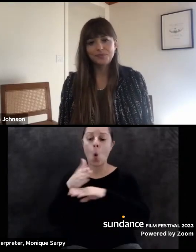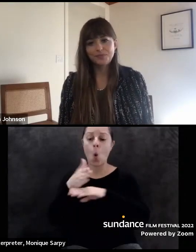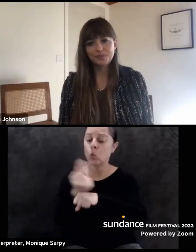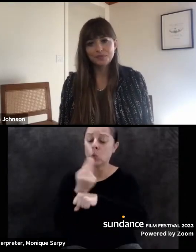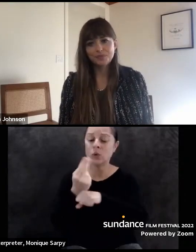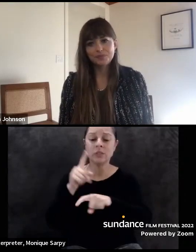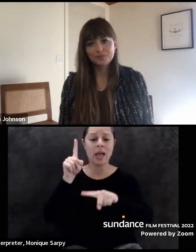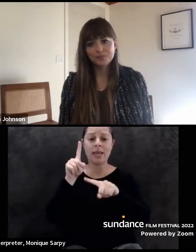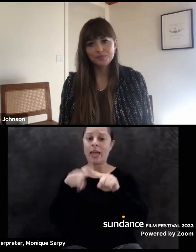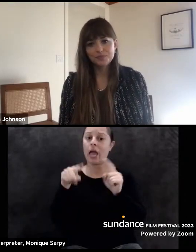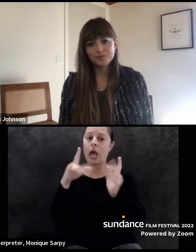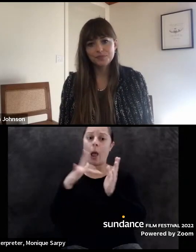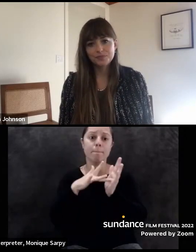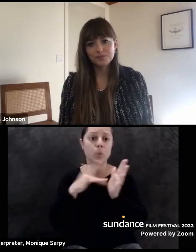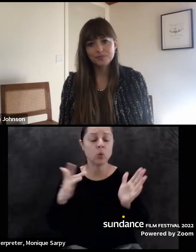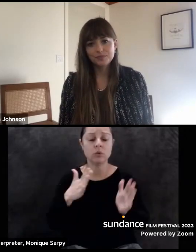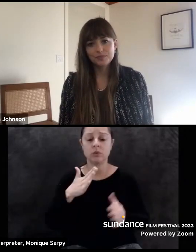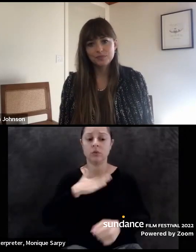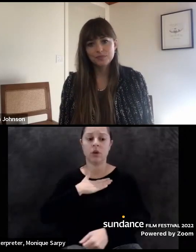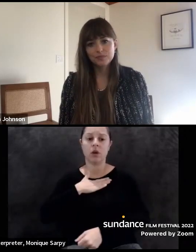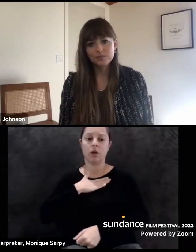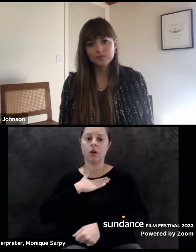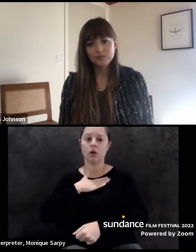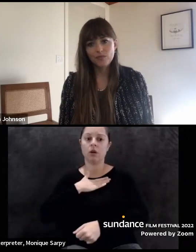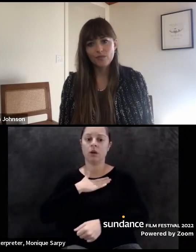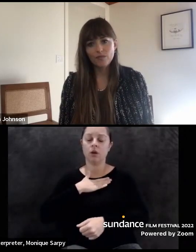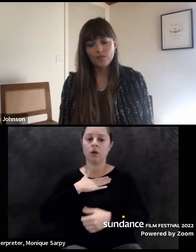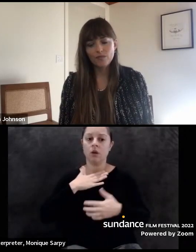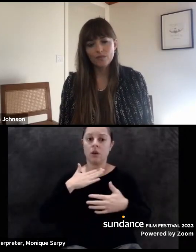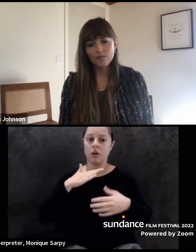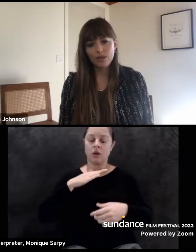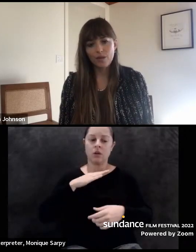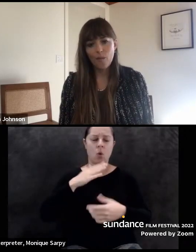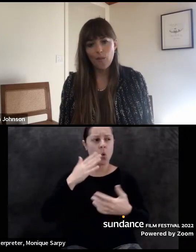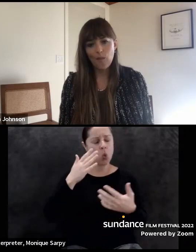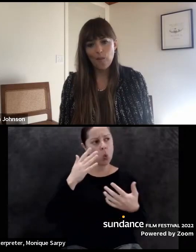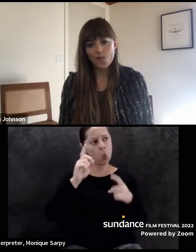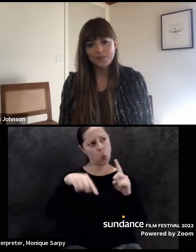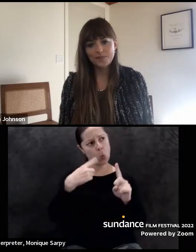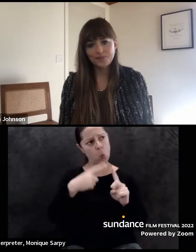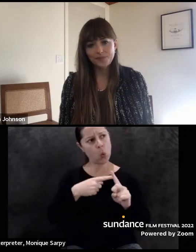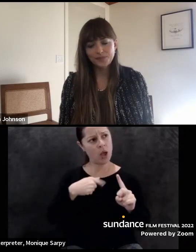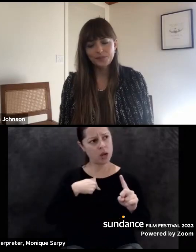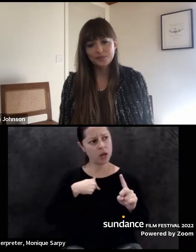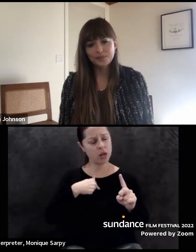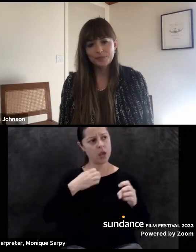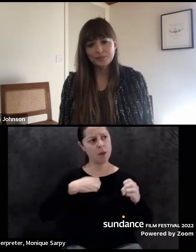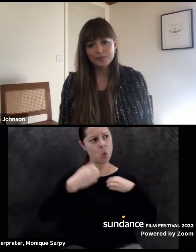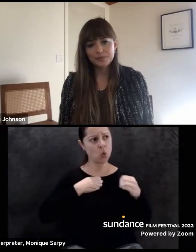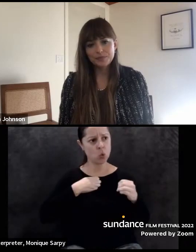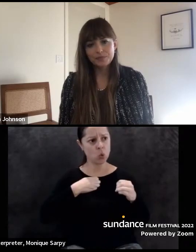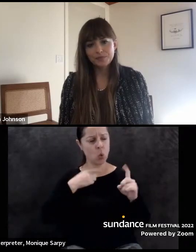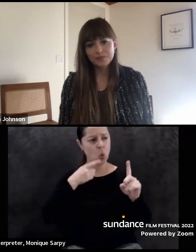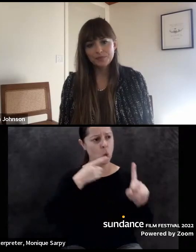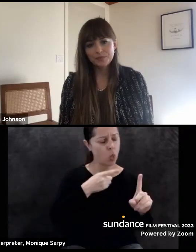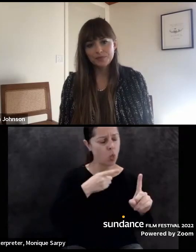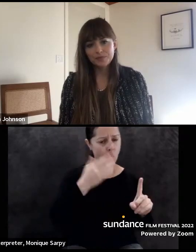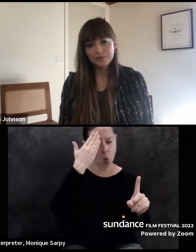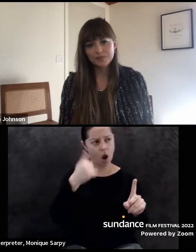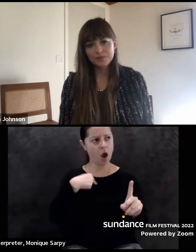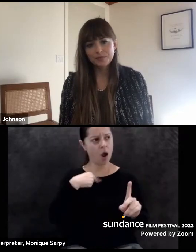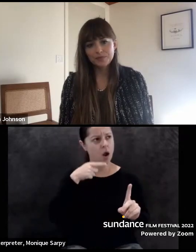I became much more careful of when I was going to go there, why I was going to go there, if I felt that it was worth it to go there.